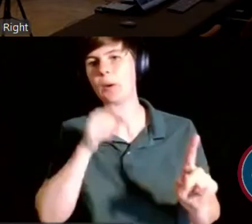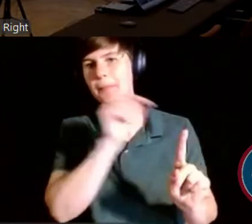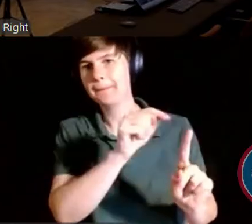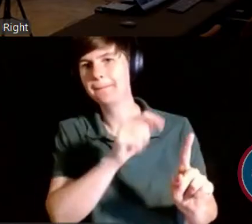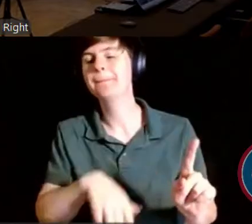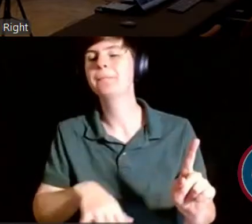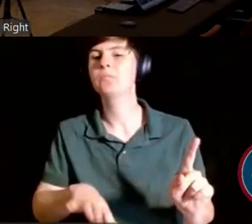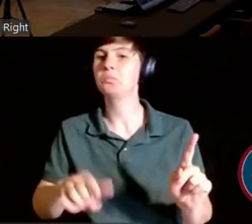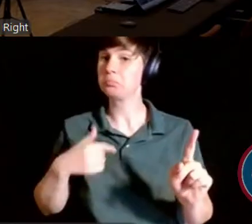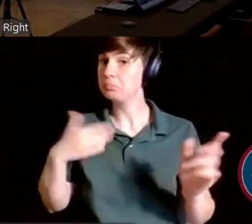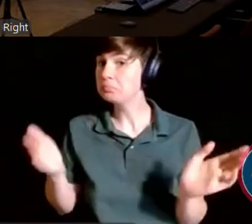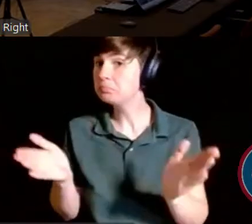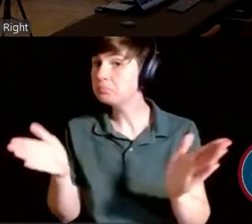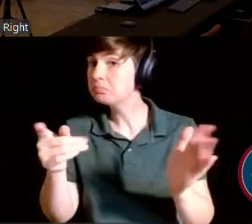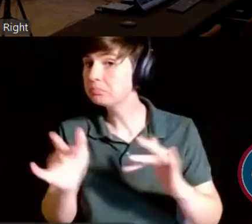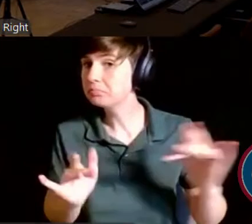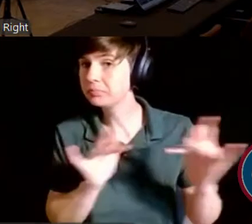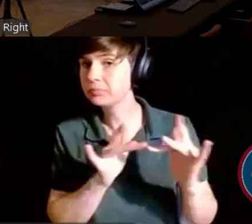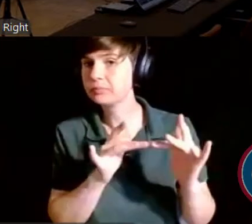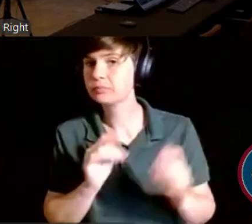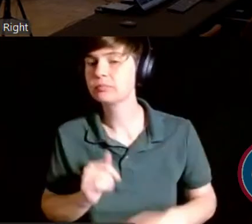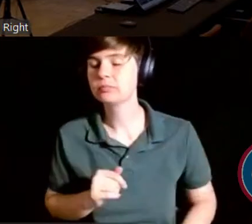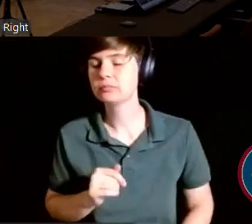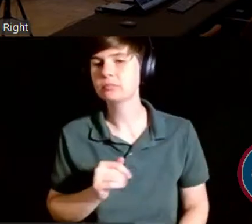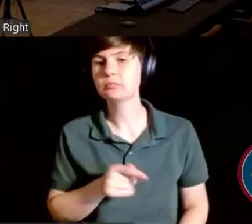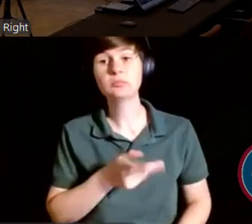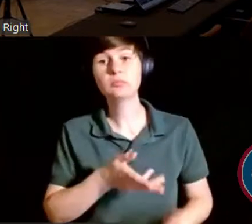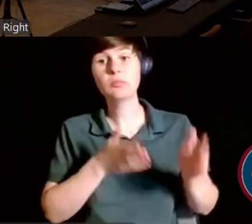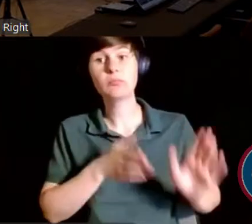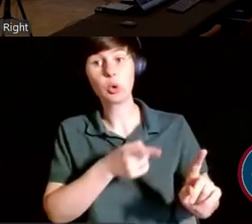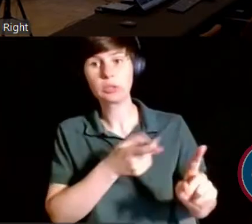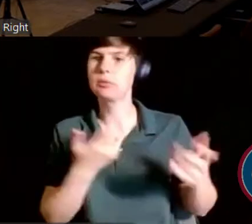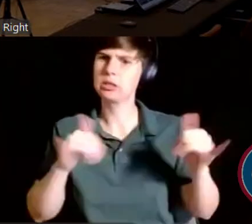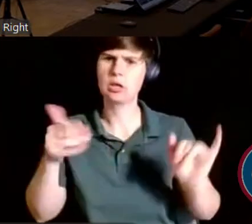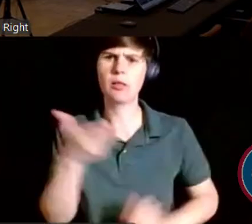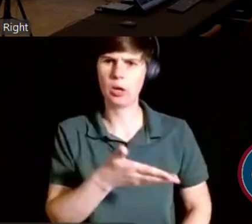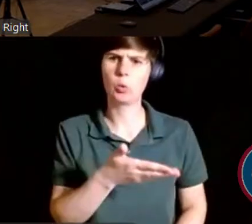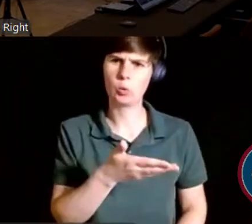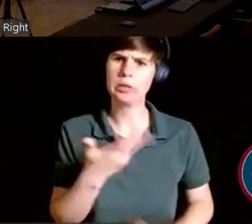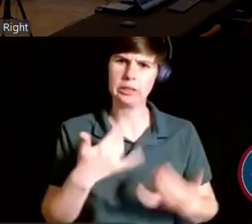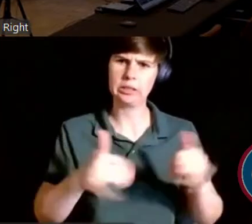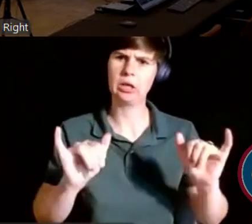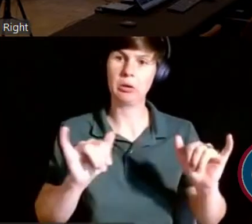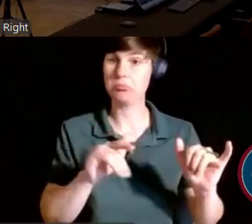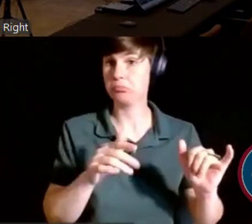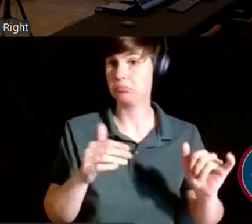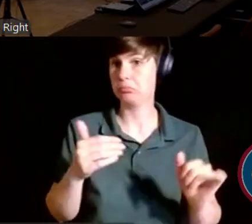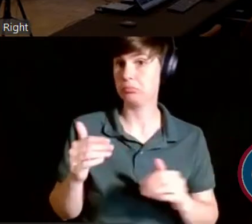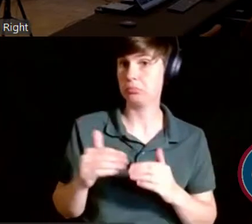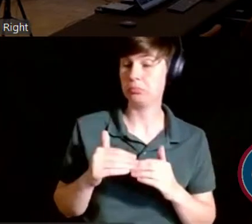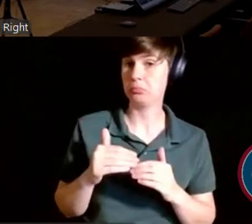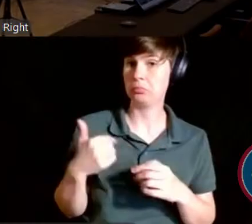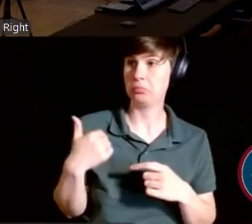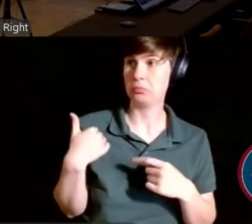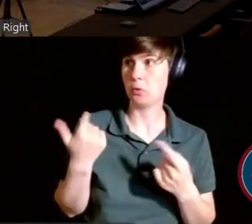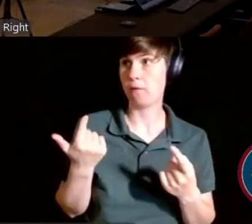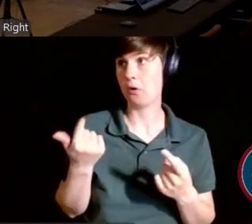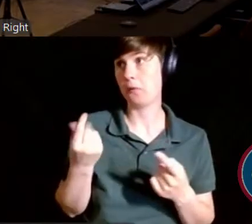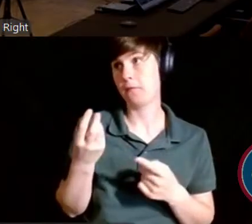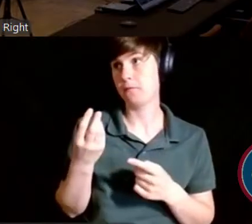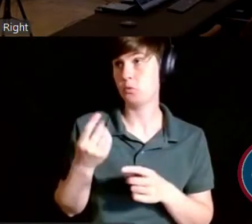that. And I know, and the person there is still there. It's not, they haven't so far been riffed, at least within a couple weeks ago.